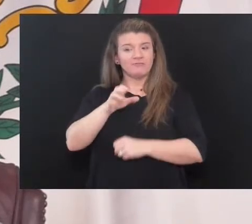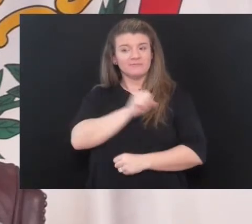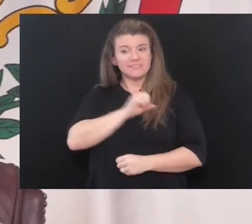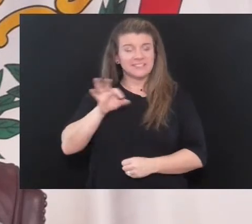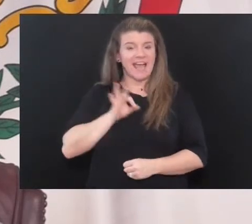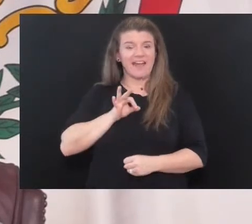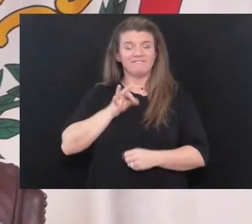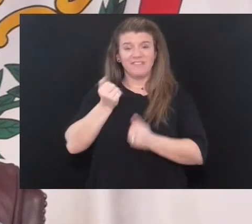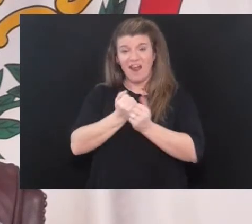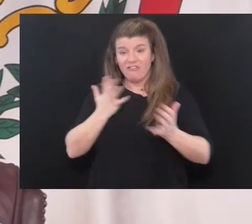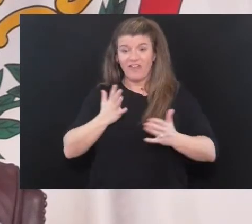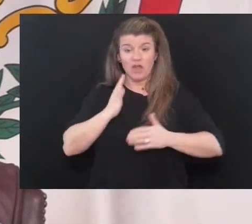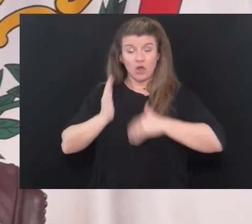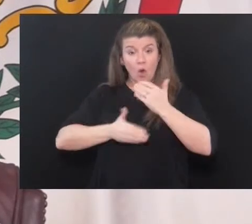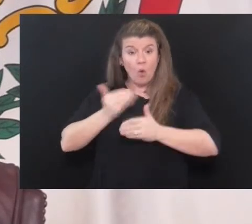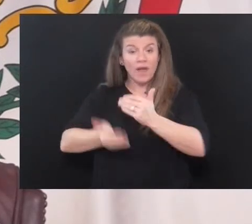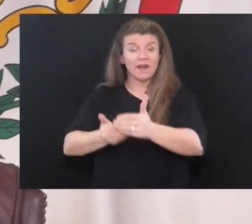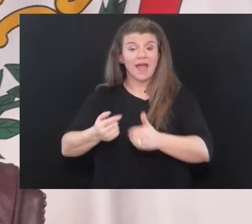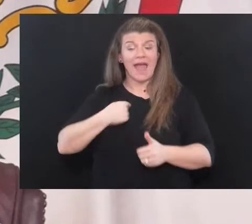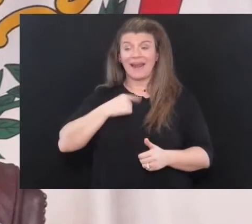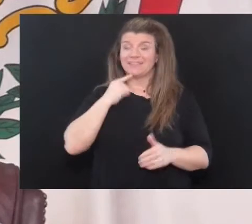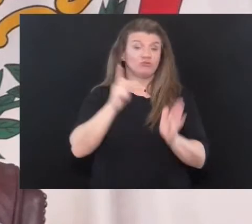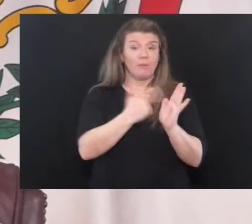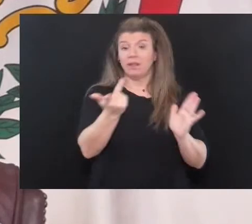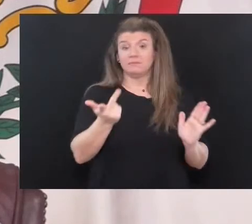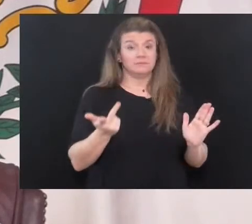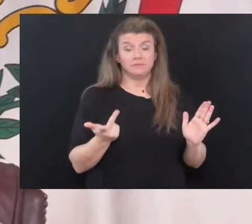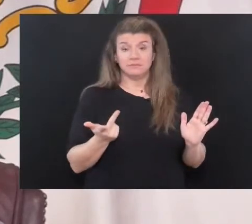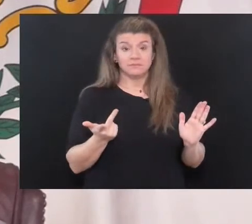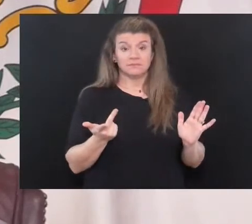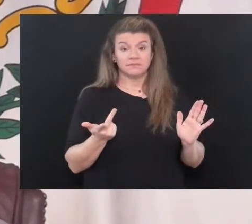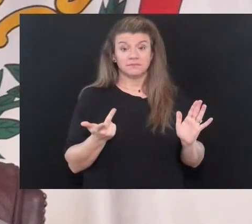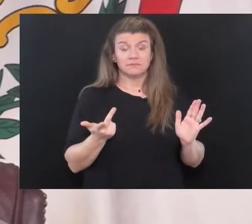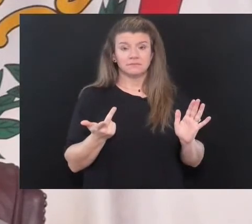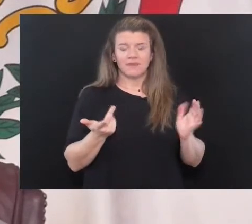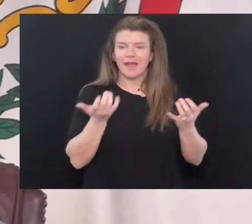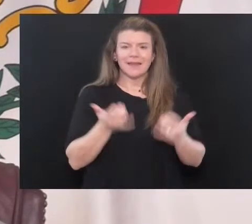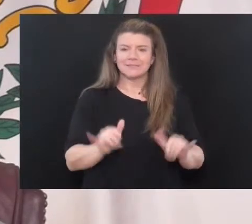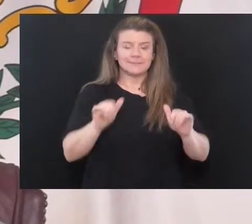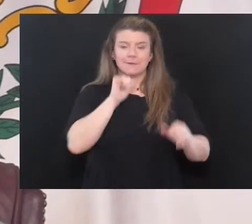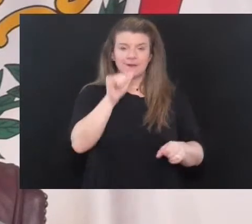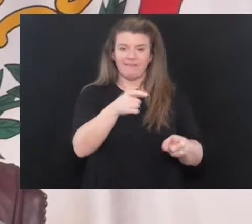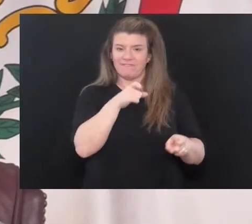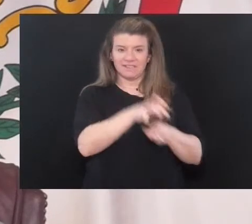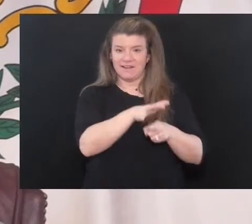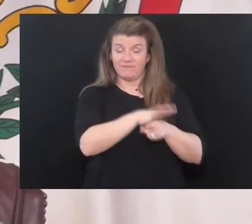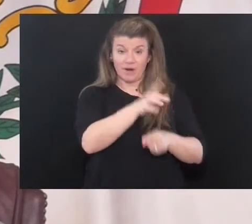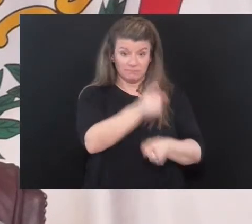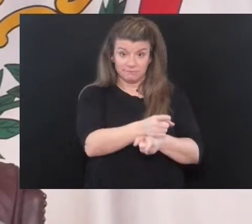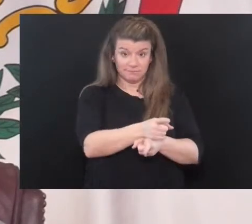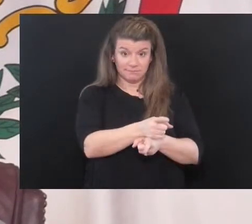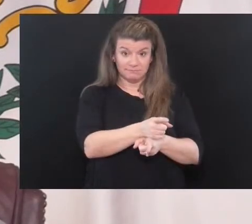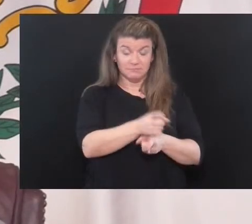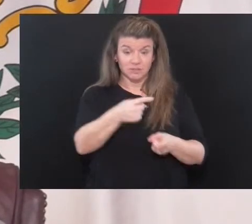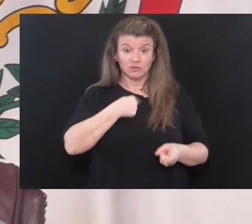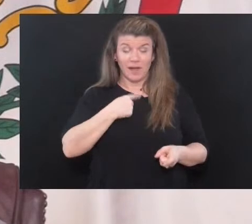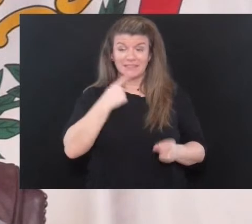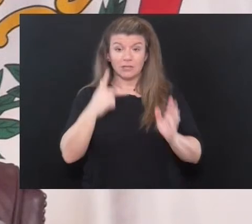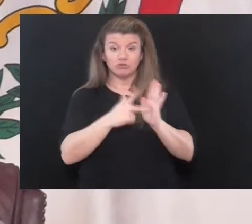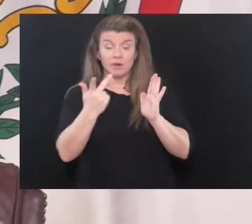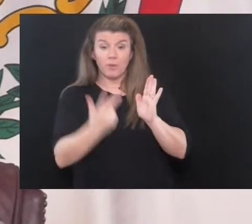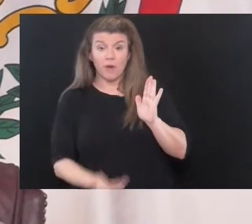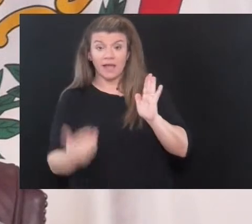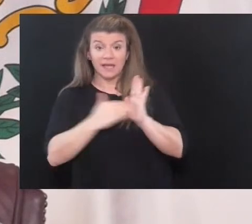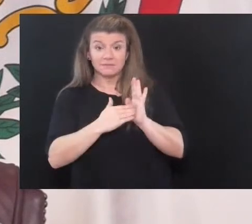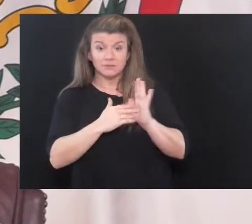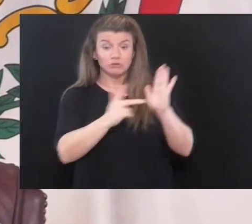and going and everything, and I said, triple it. And then it still wasn't quite good enough, was it? And I said, triple